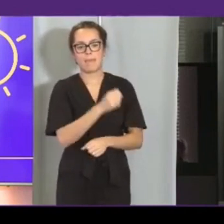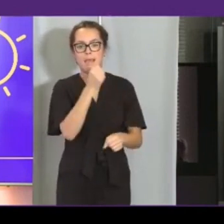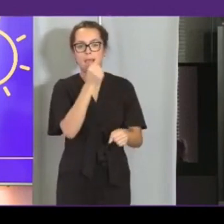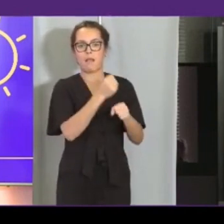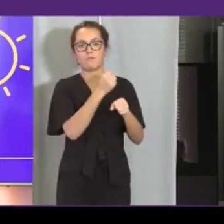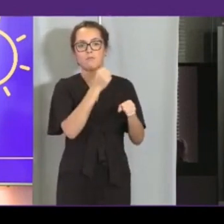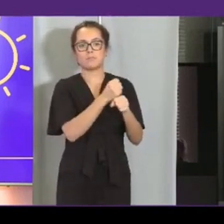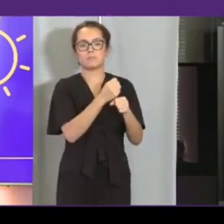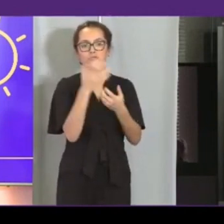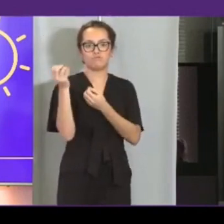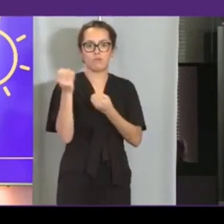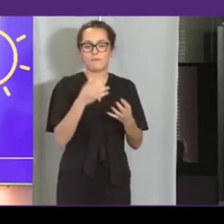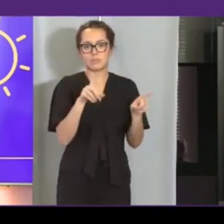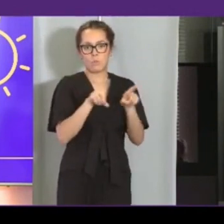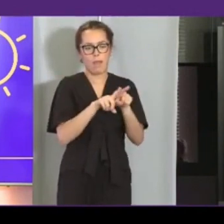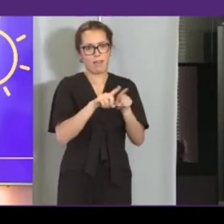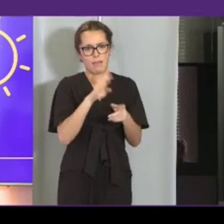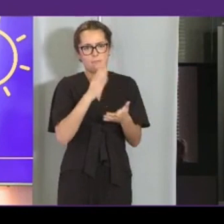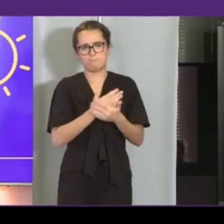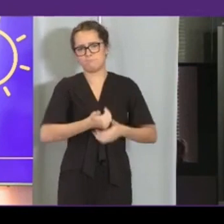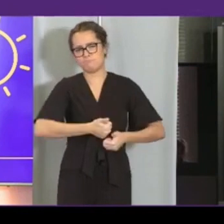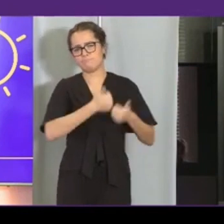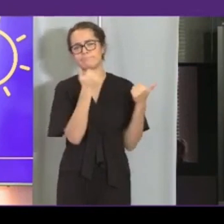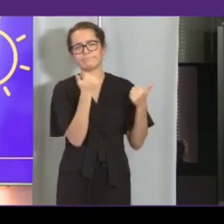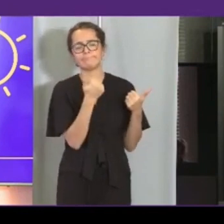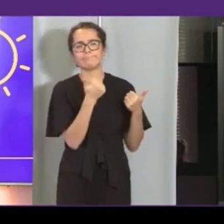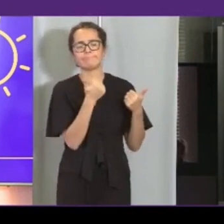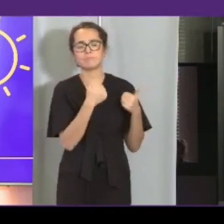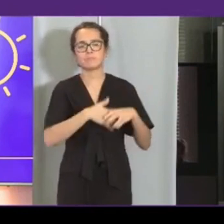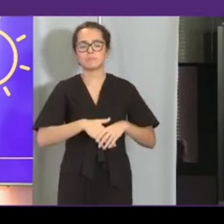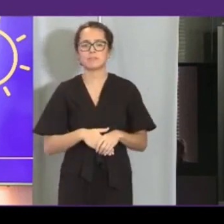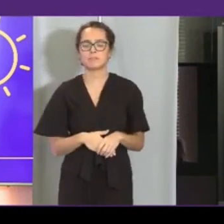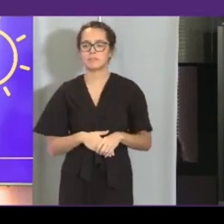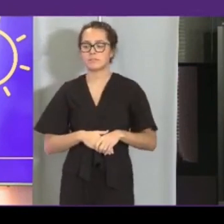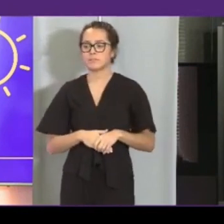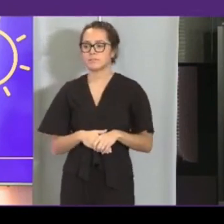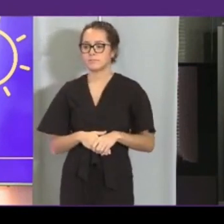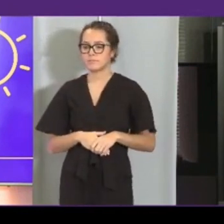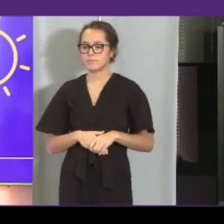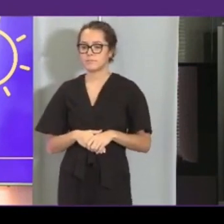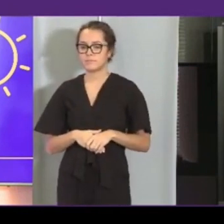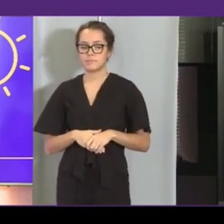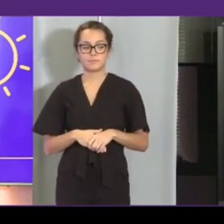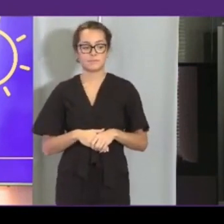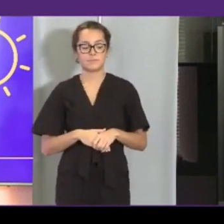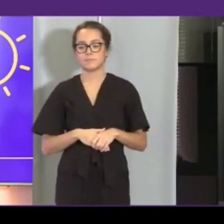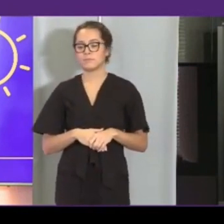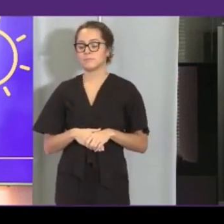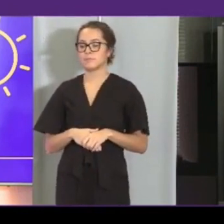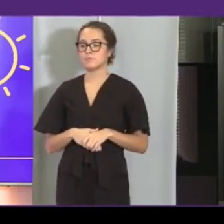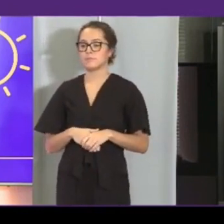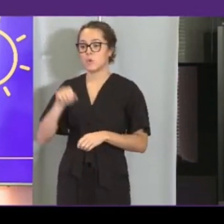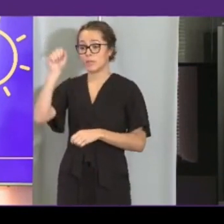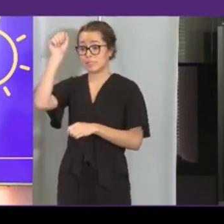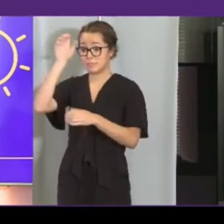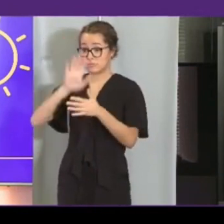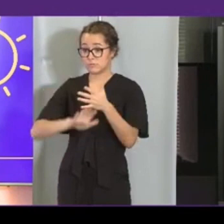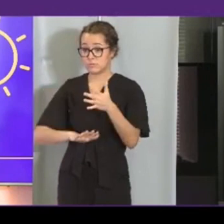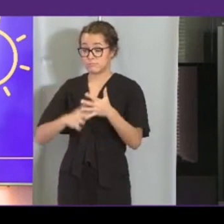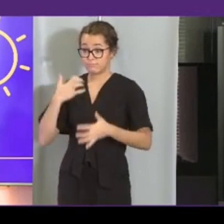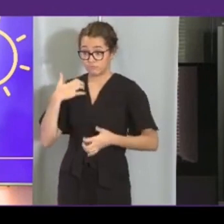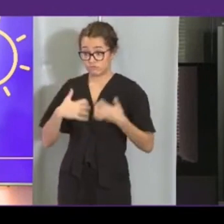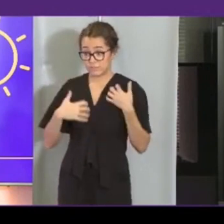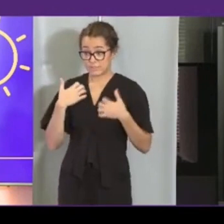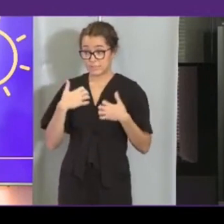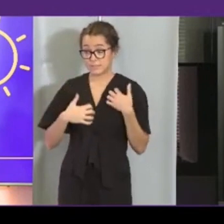Service as well is really effective. So yeah. And I guess certainly in terms of your experience, I think it's interesting as well.